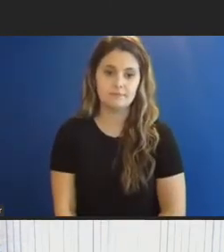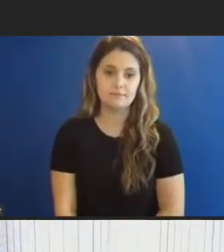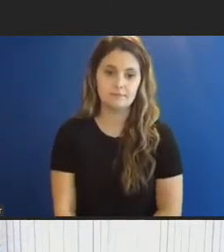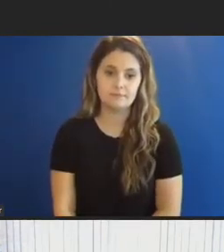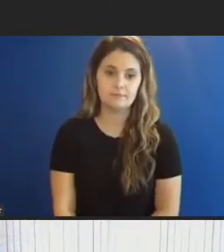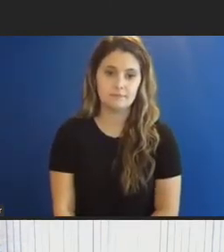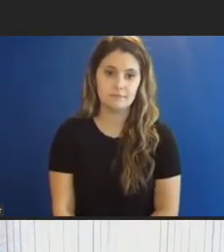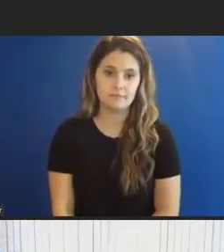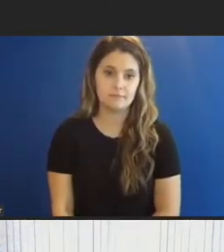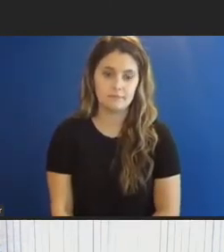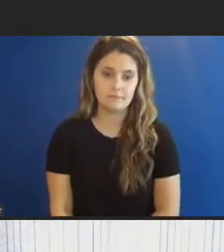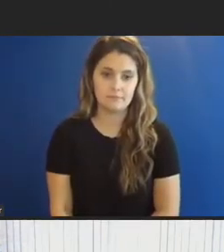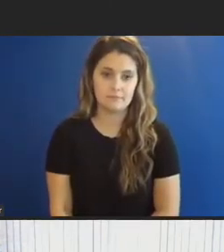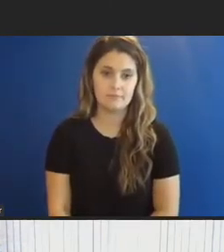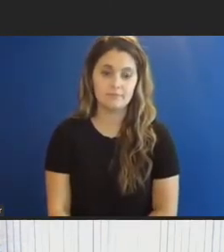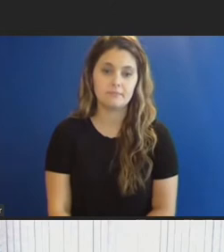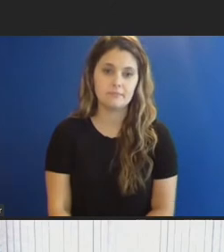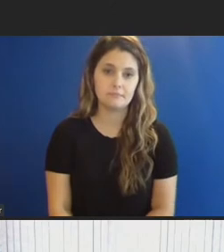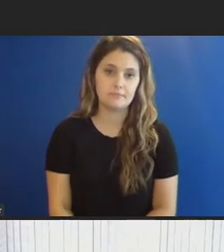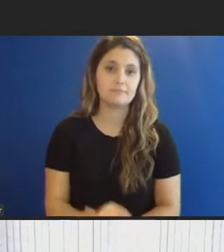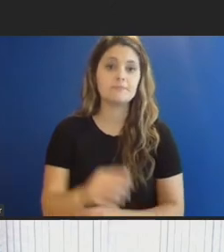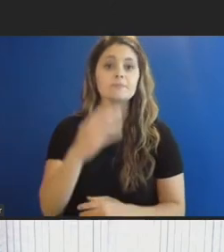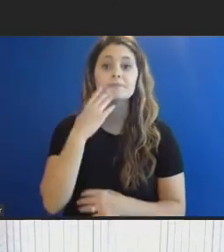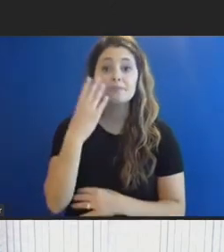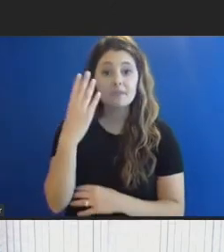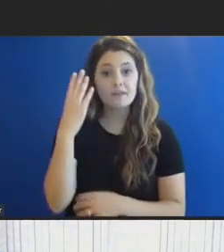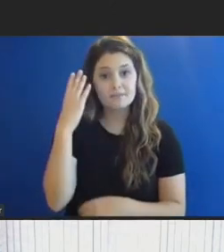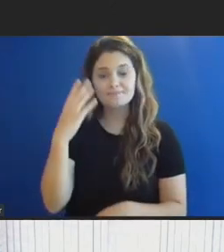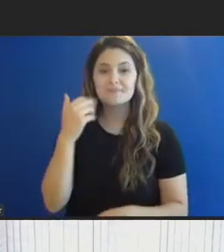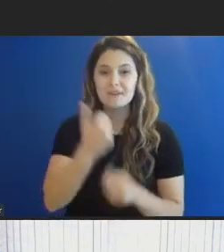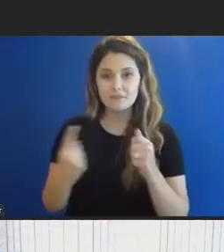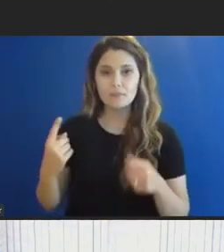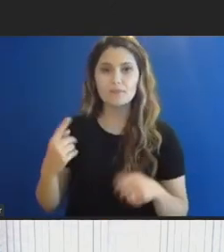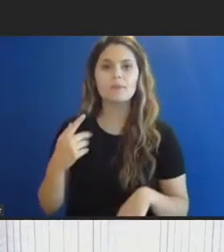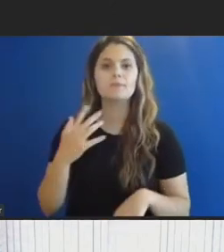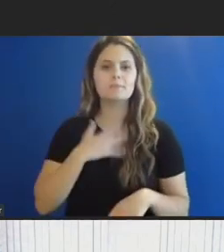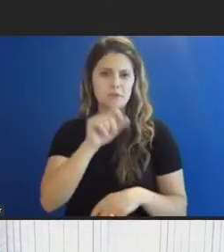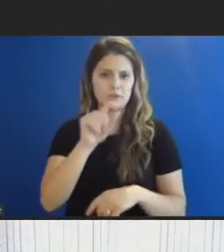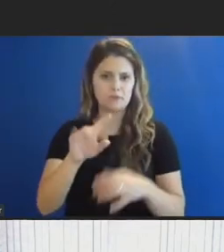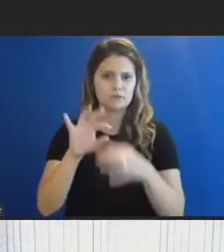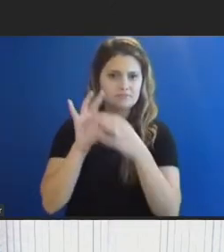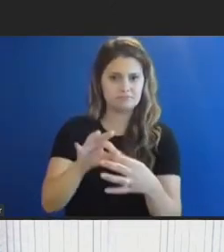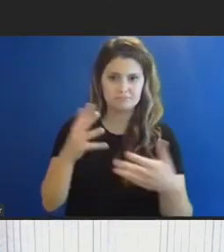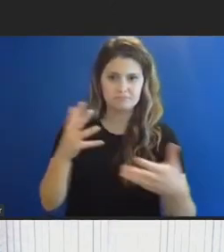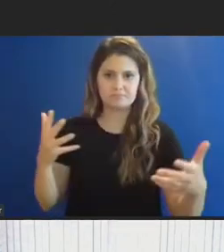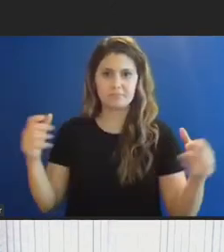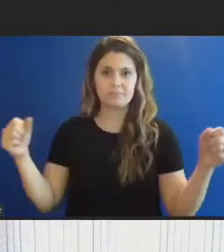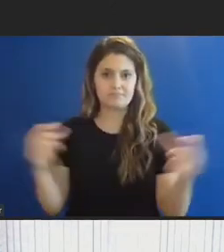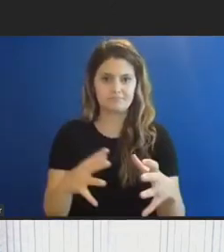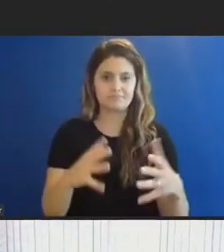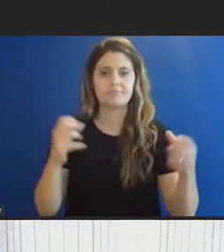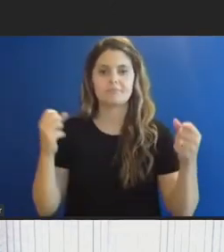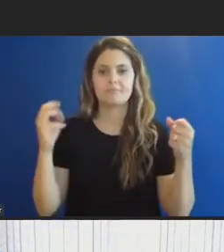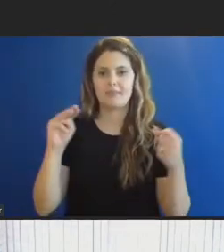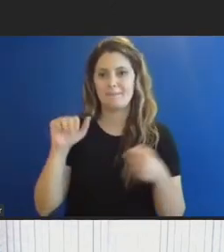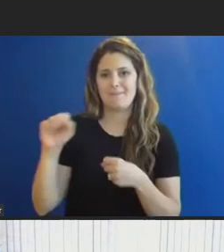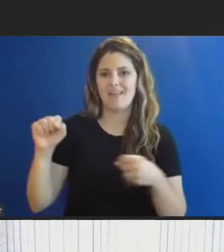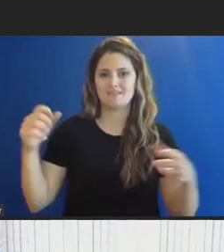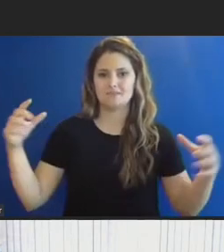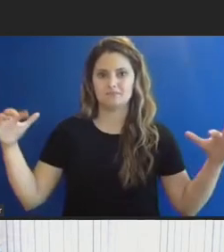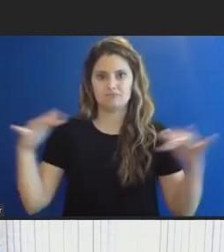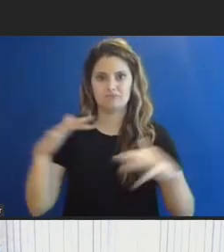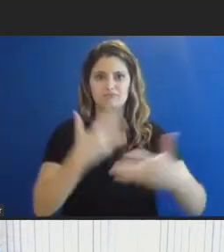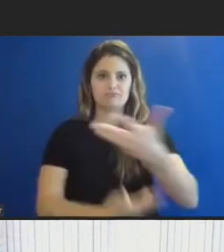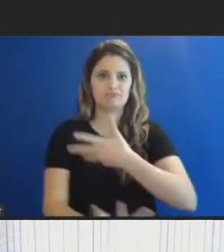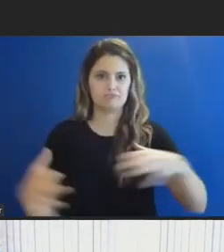Hello, everyone. My first question is in regards to mass gatherings, specifically those in or around the Texas Tech campus. I was just wondering